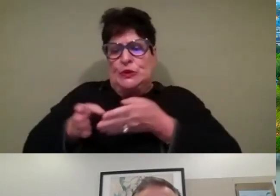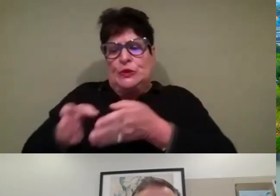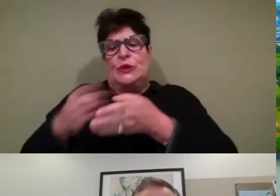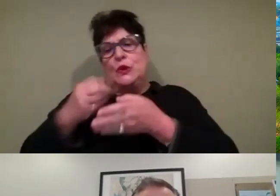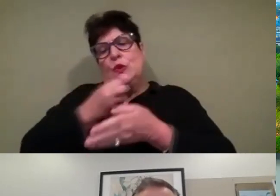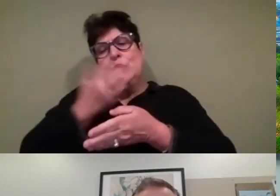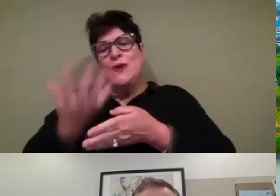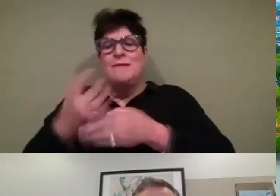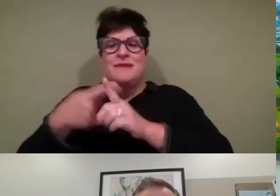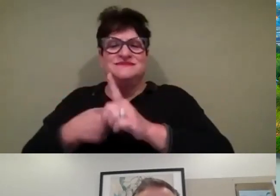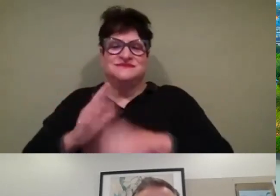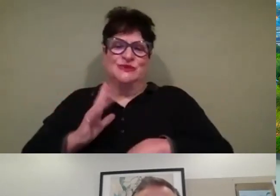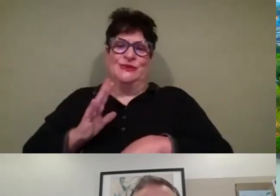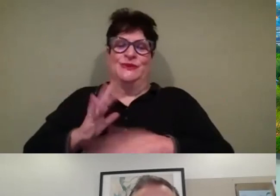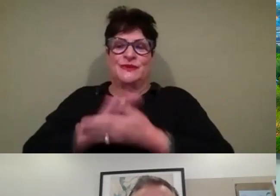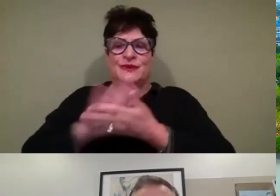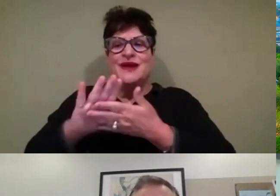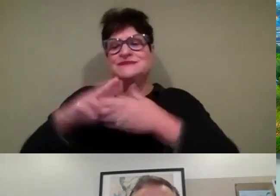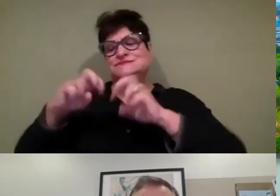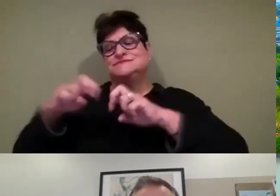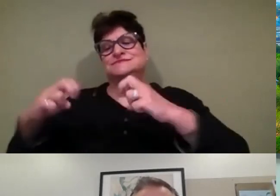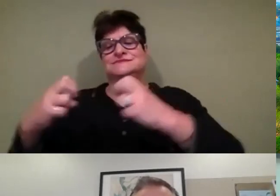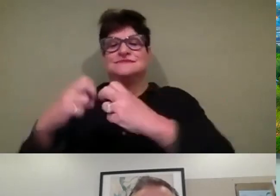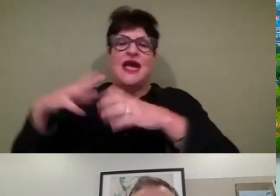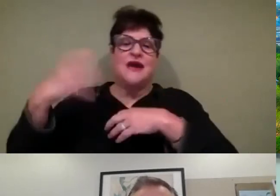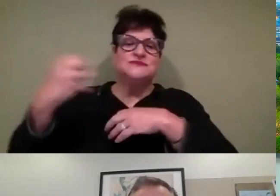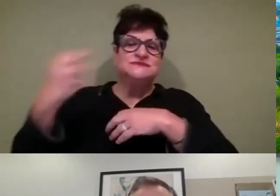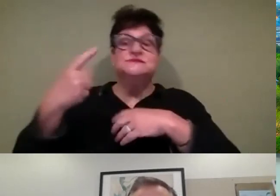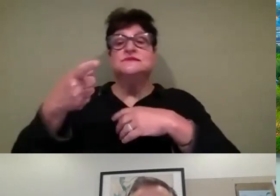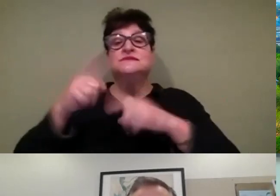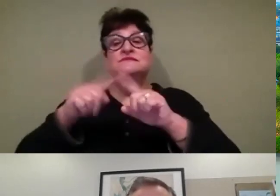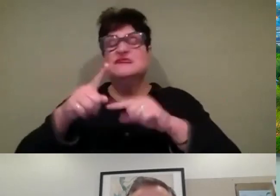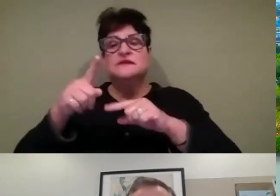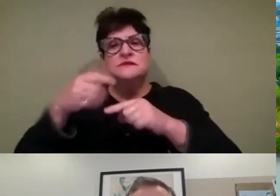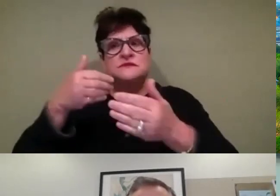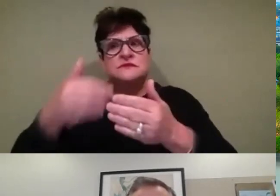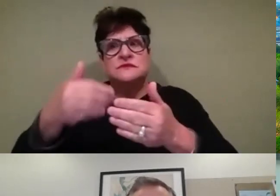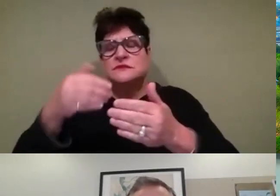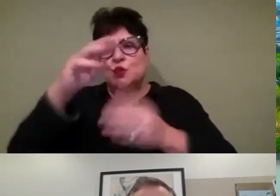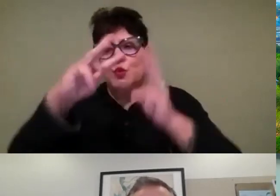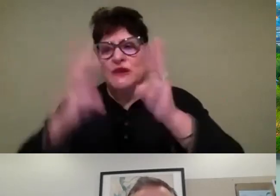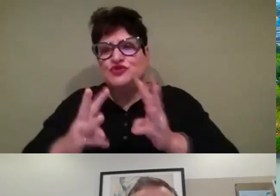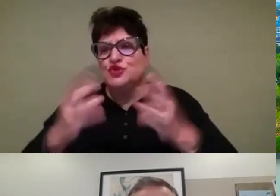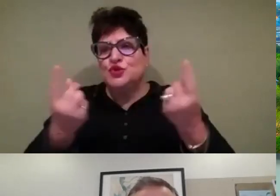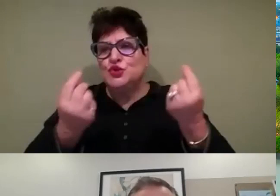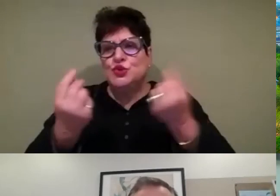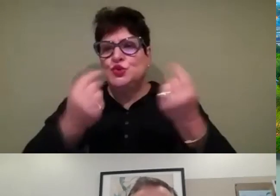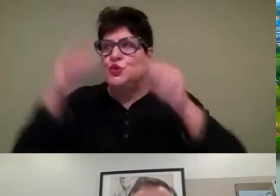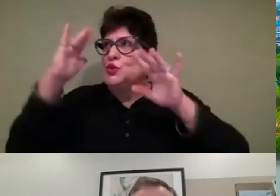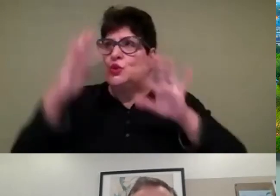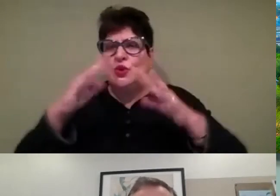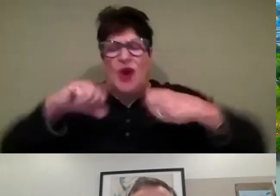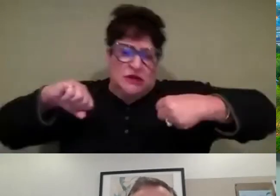do you, Mayor, Director Bond, do you have anything you can say right now about what the city's planning to do when it starts snowing or getting very